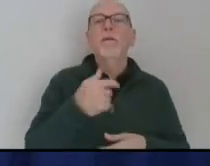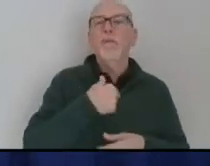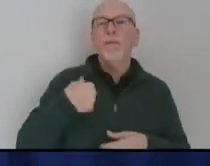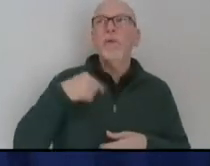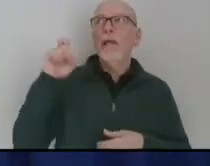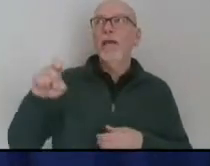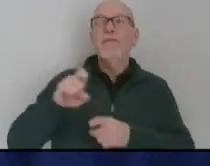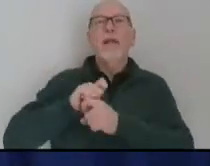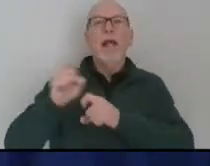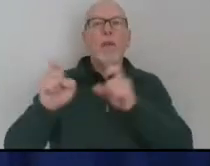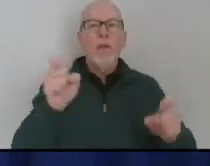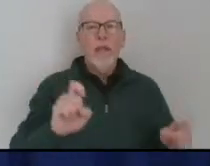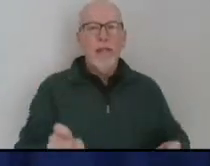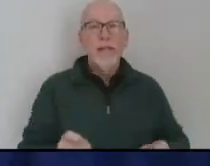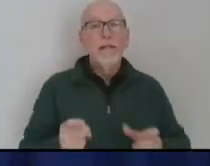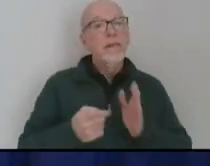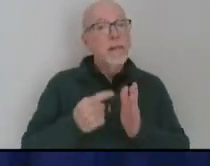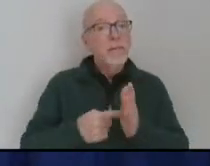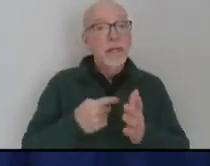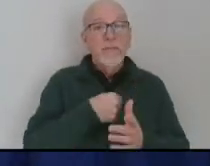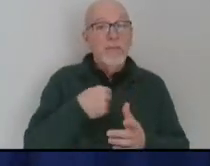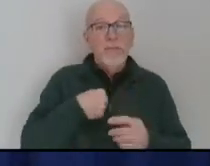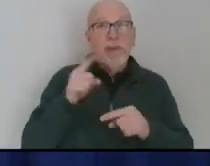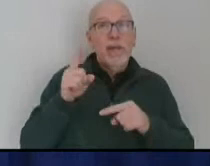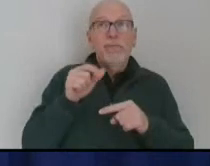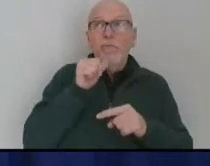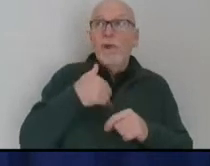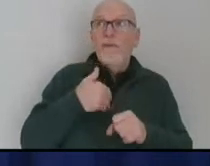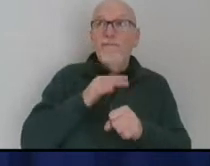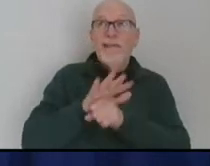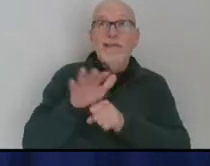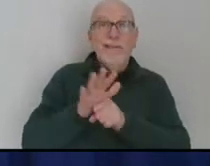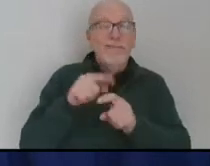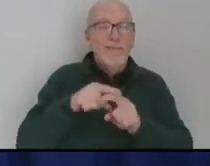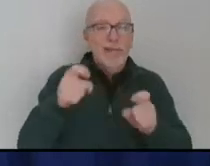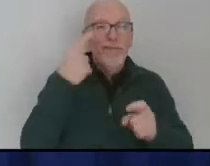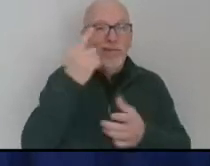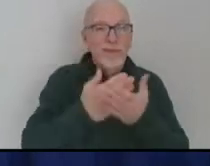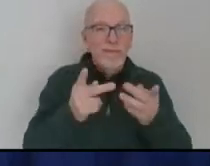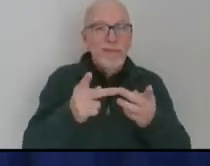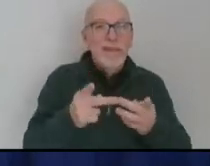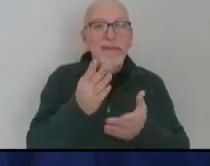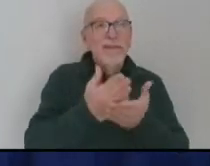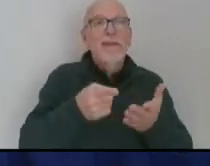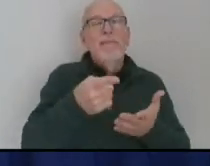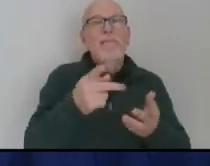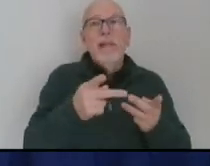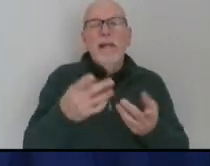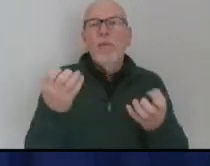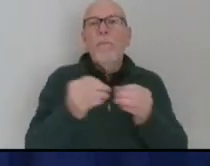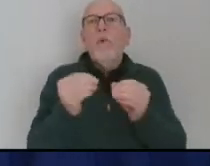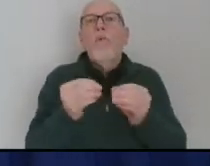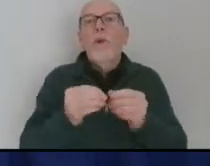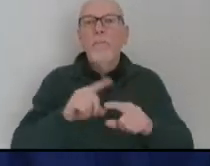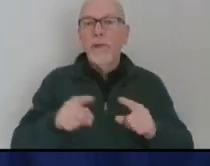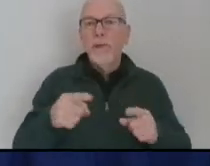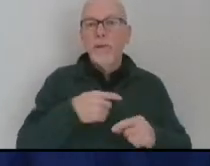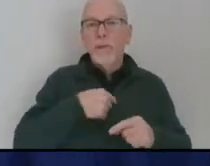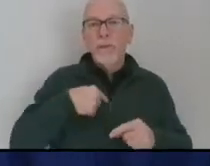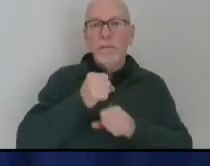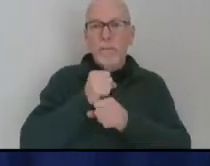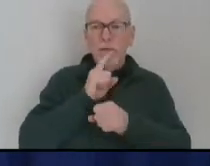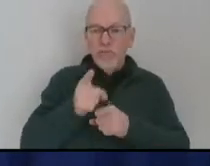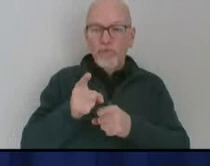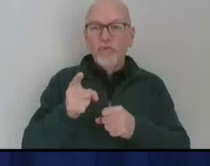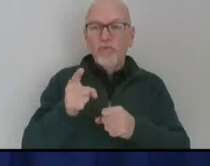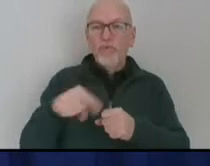allocate those out. And sometimes we can't even give enough for the certain sites. Some sites would like to have more, but we are making sure that sites are using